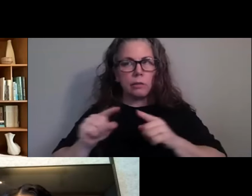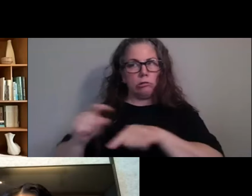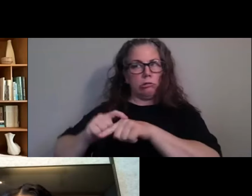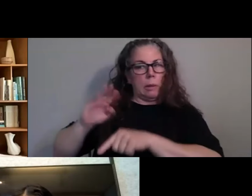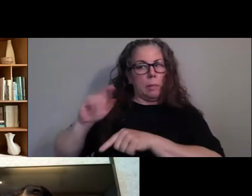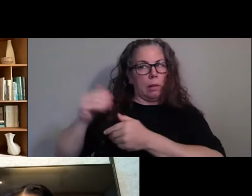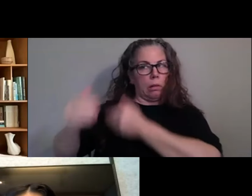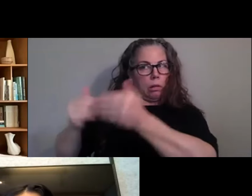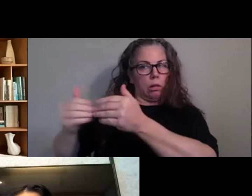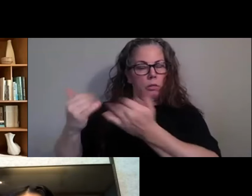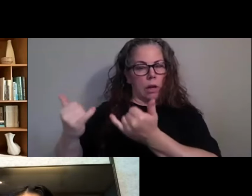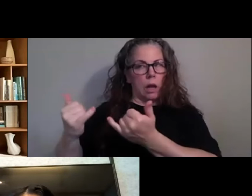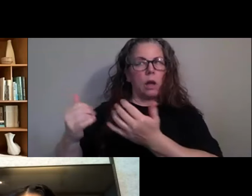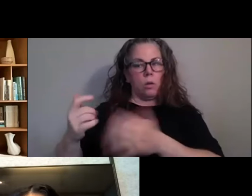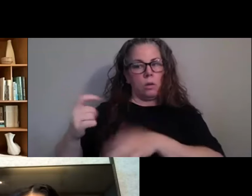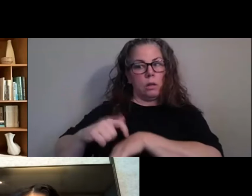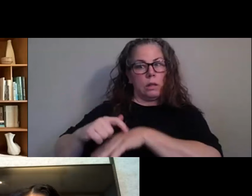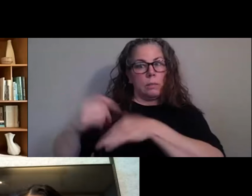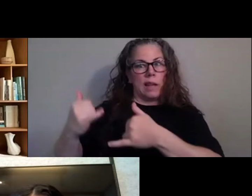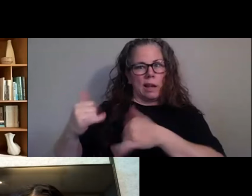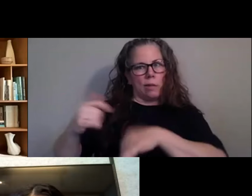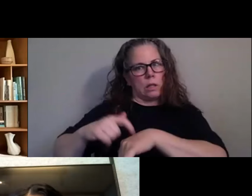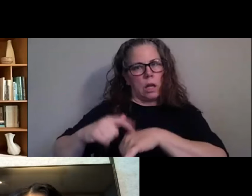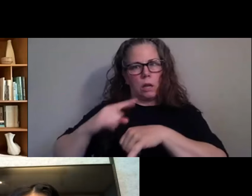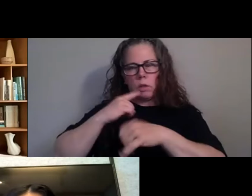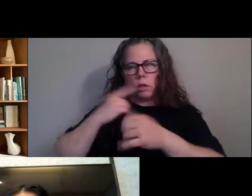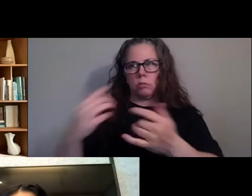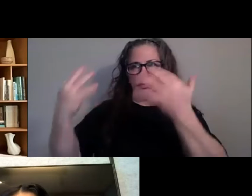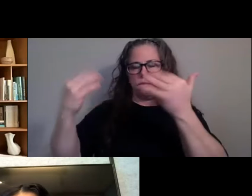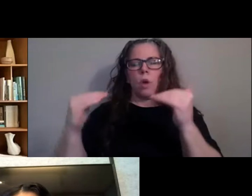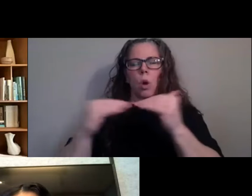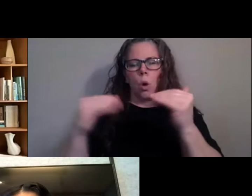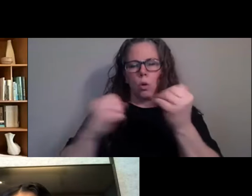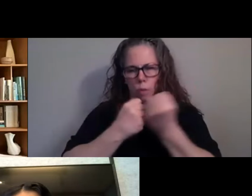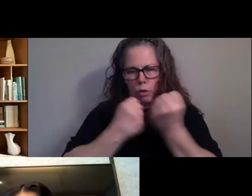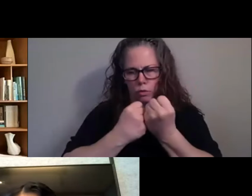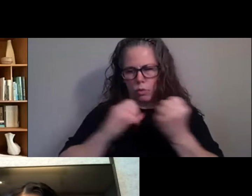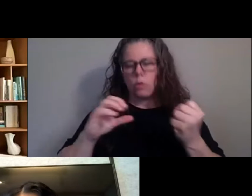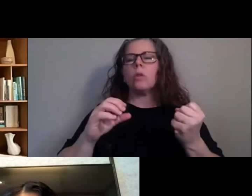one, like right now, it's time to ask for co-sponsorships. The next thing is waiting for,